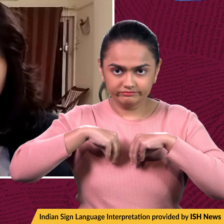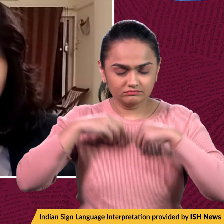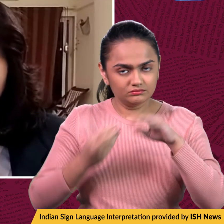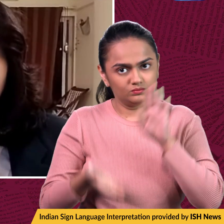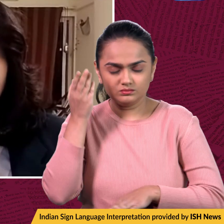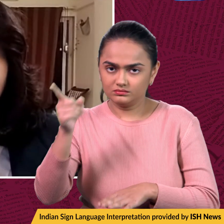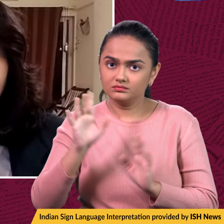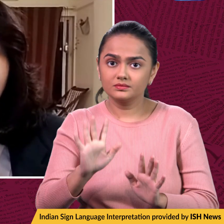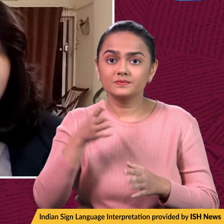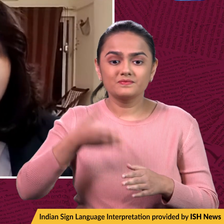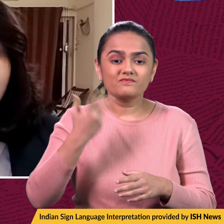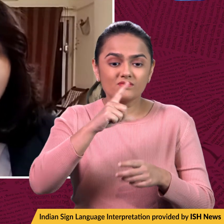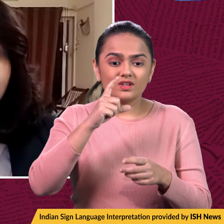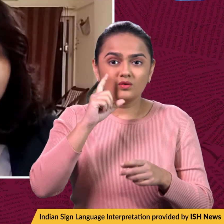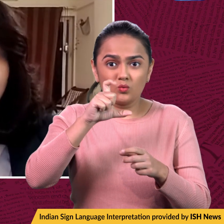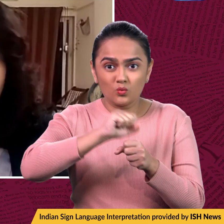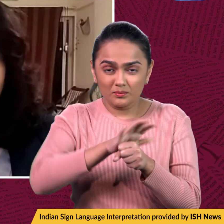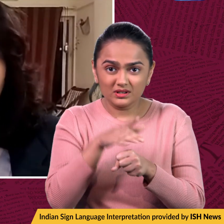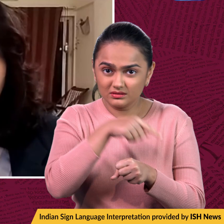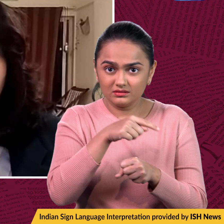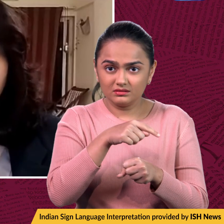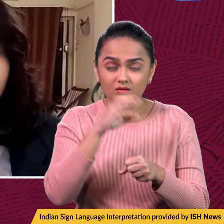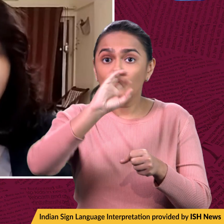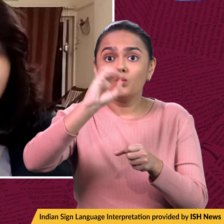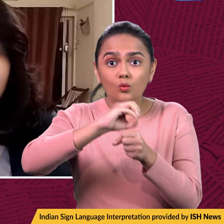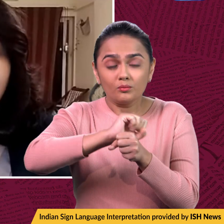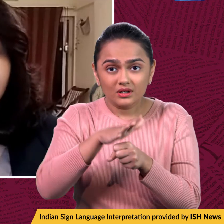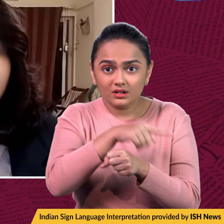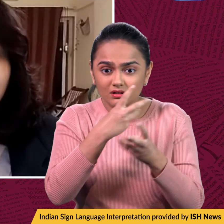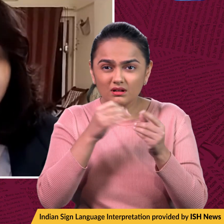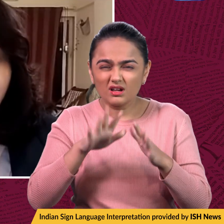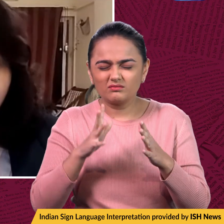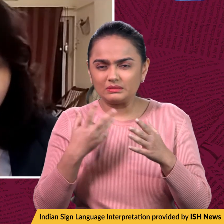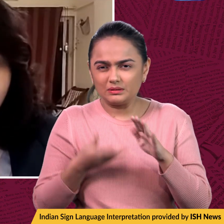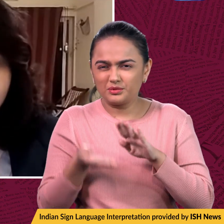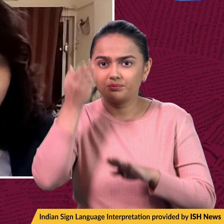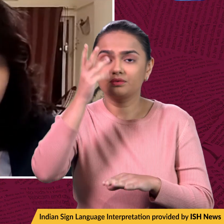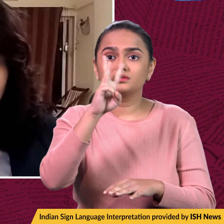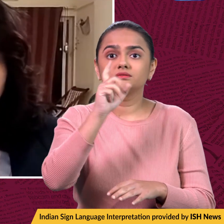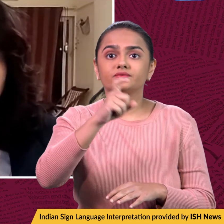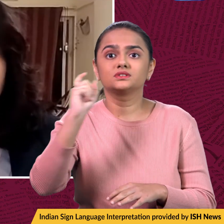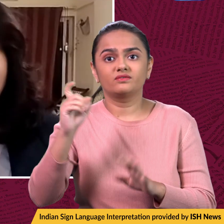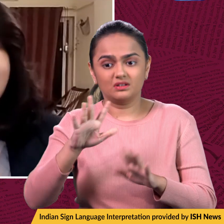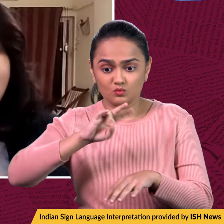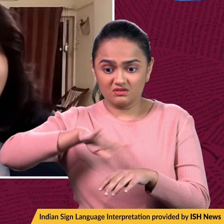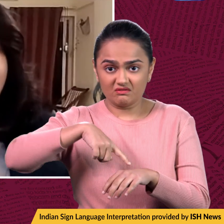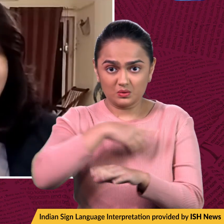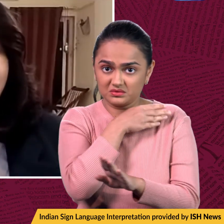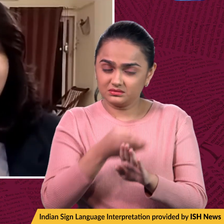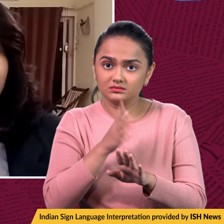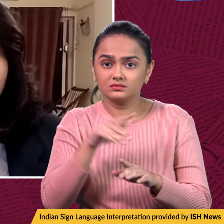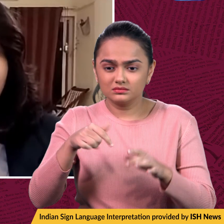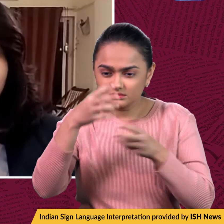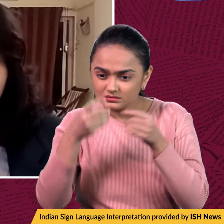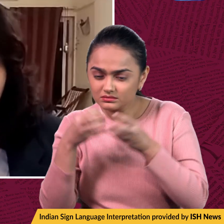Omicron COVID variant cases in India has also jumped up by 377 in the last 24 hours. The tally